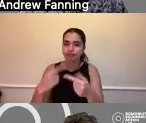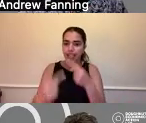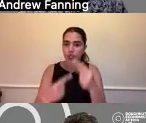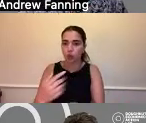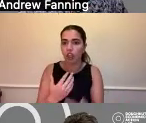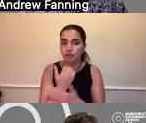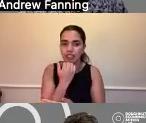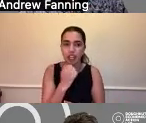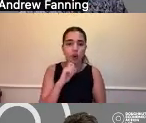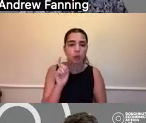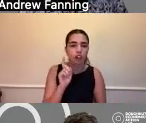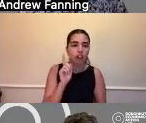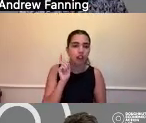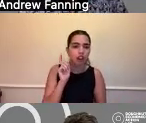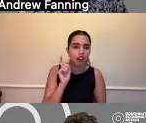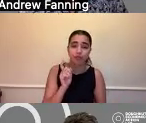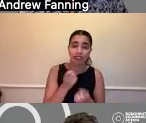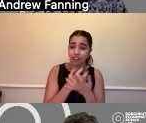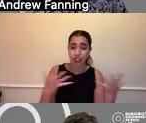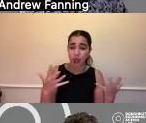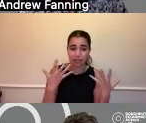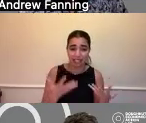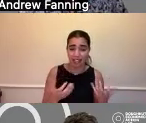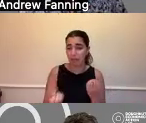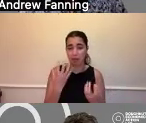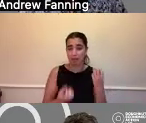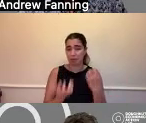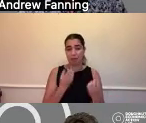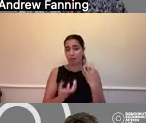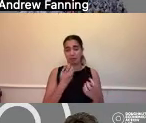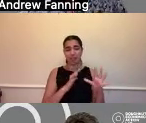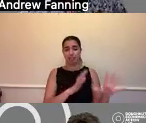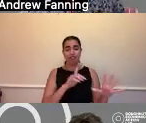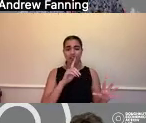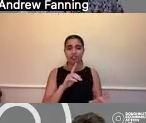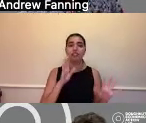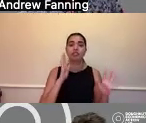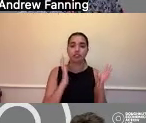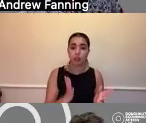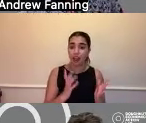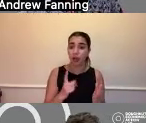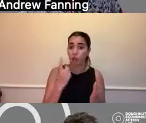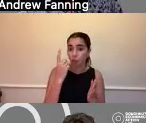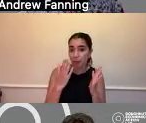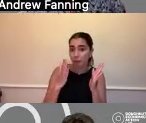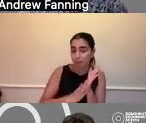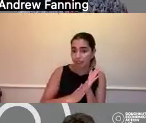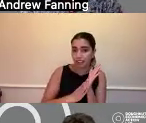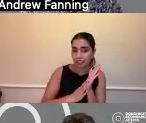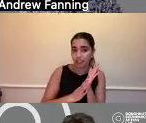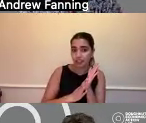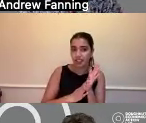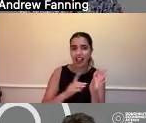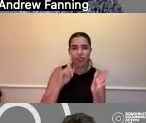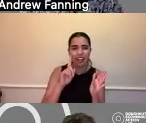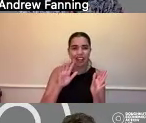because I think there's just too many things here to be able to. Let's spend 1 minute. I believe if I press